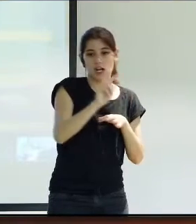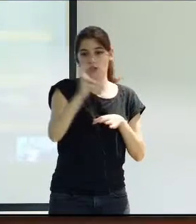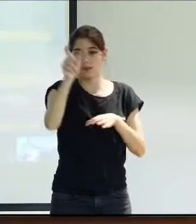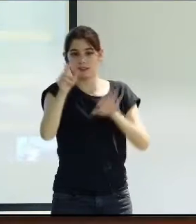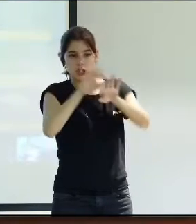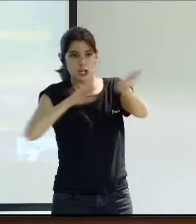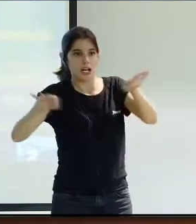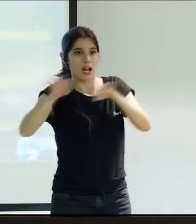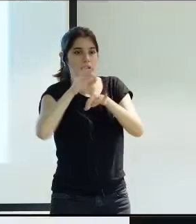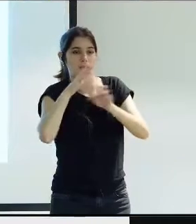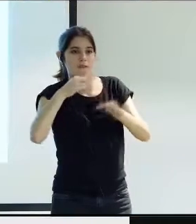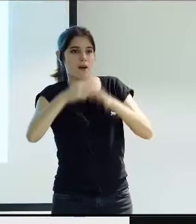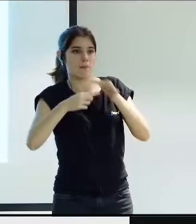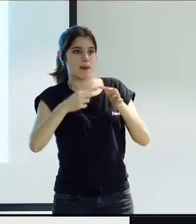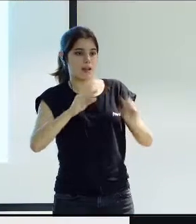making.